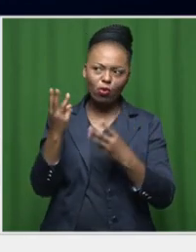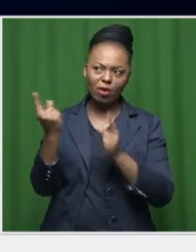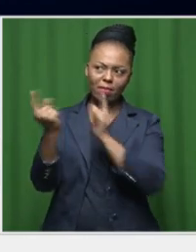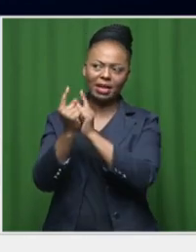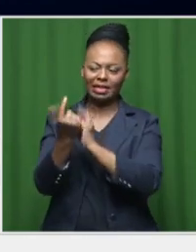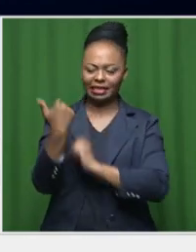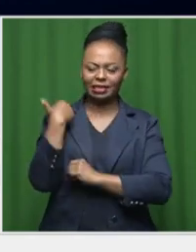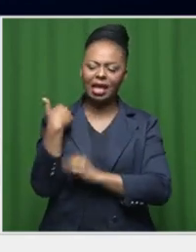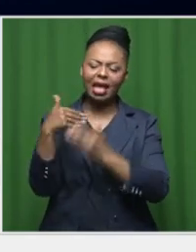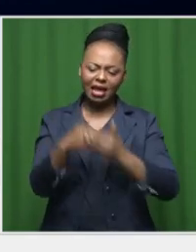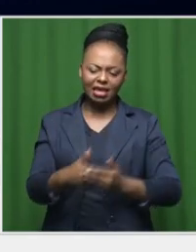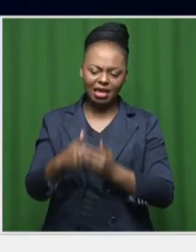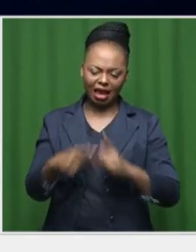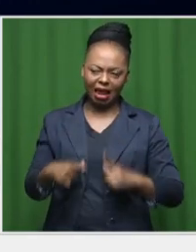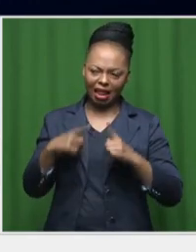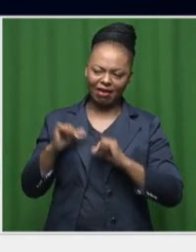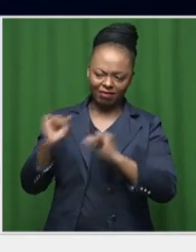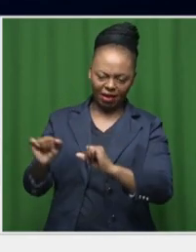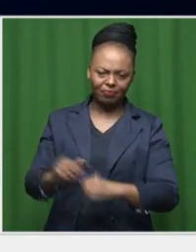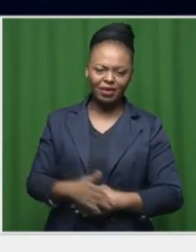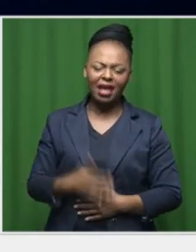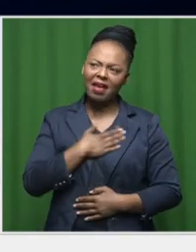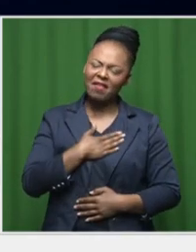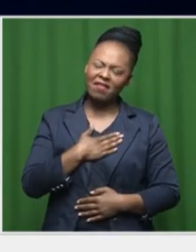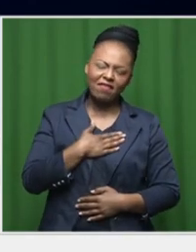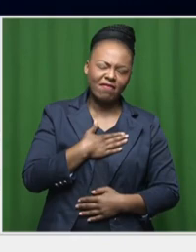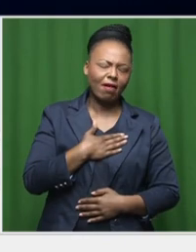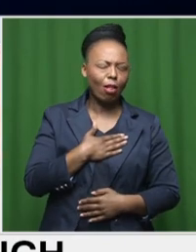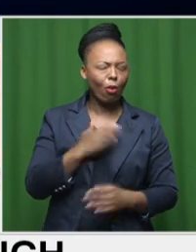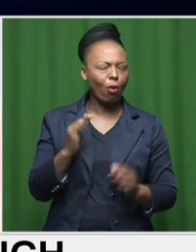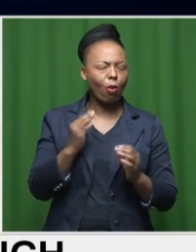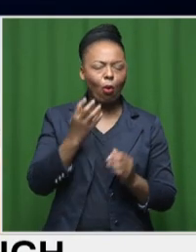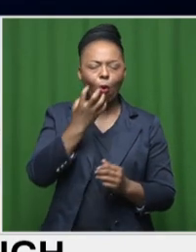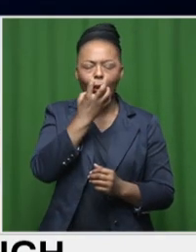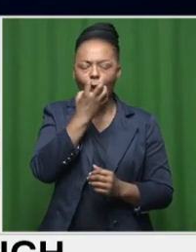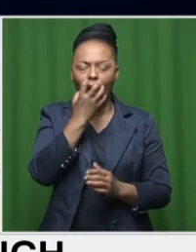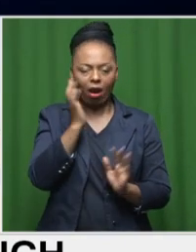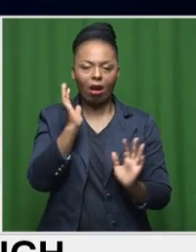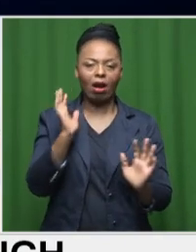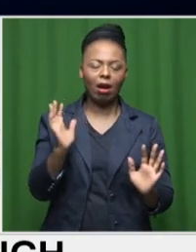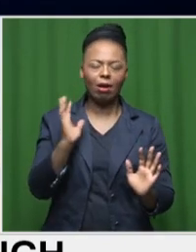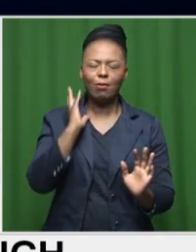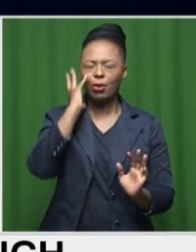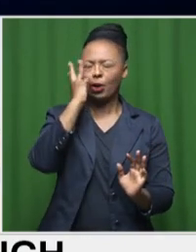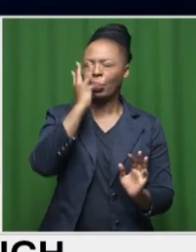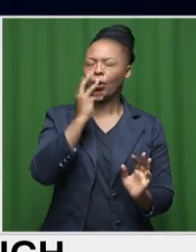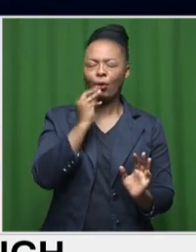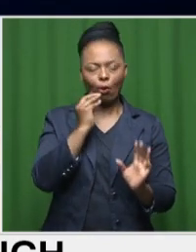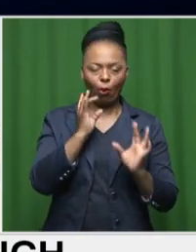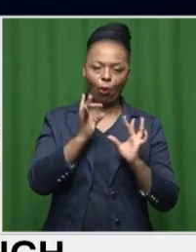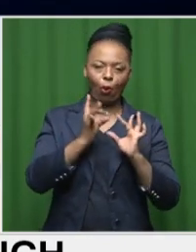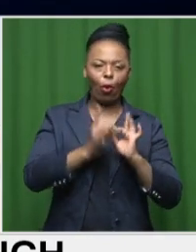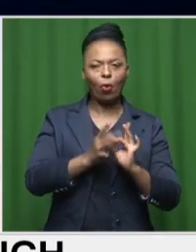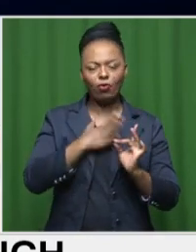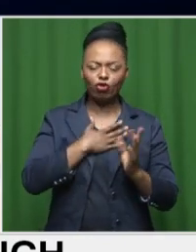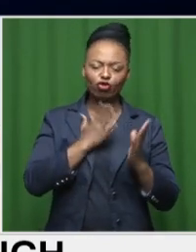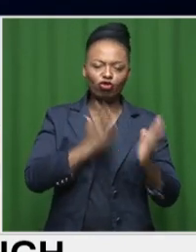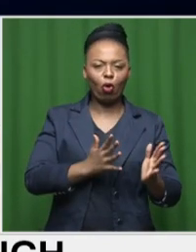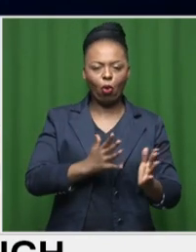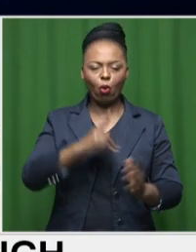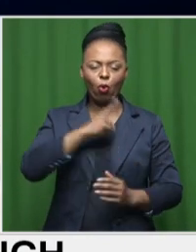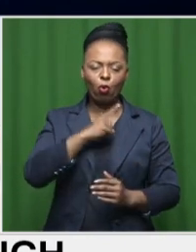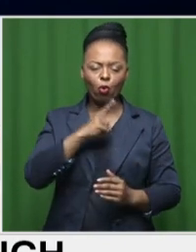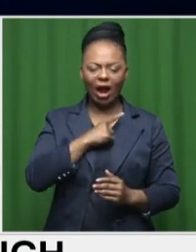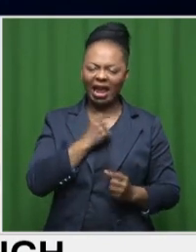lives. And we felt so warm when we were there. It was like a beautiful home filled with such a